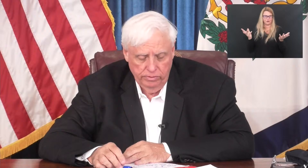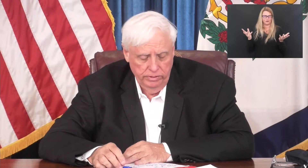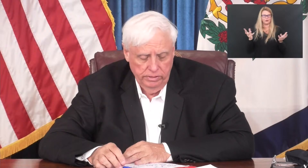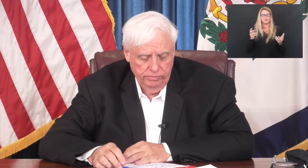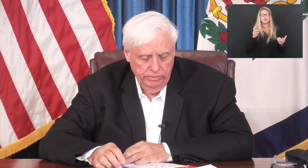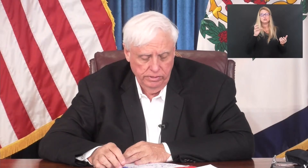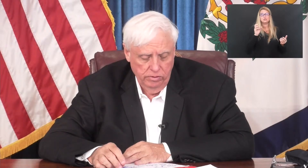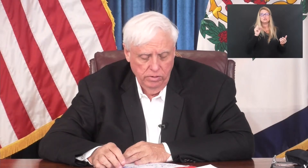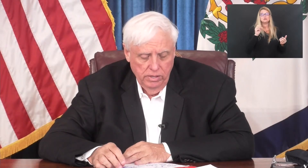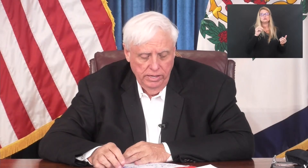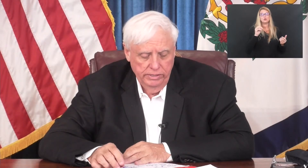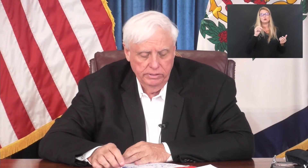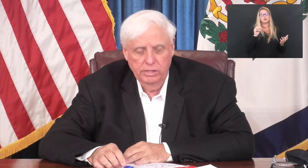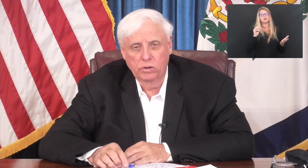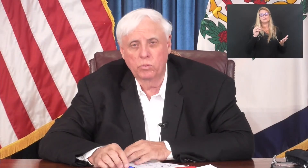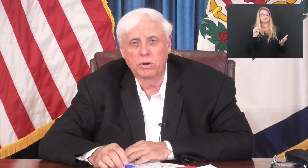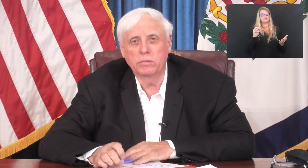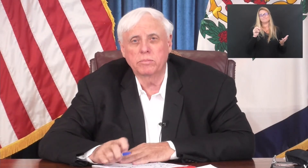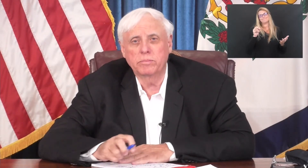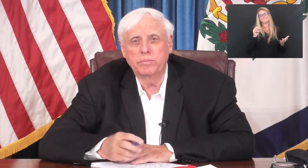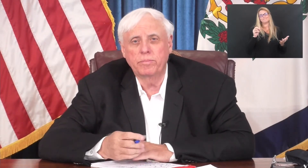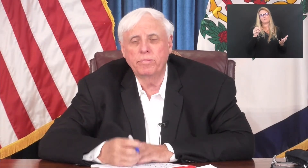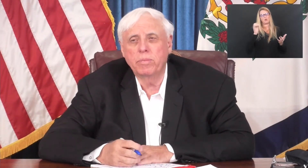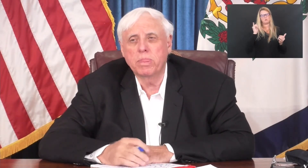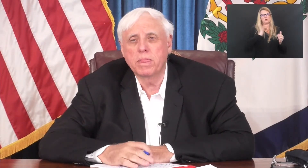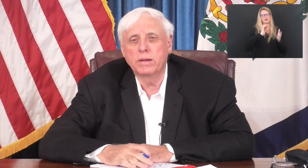that. So it's just not going to work.